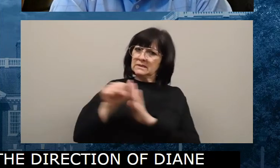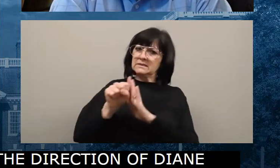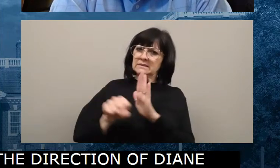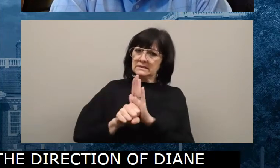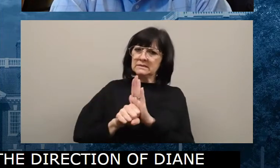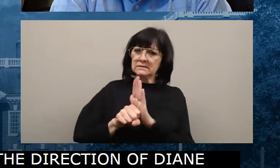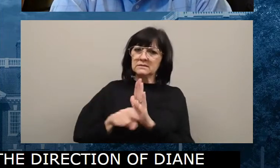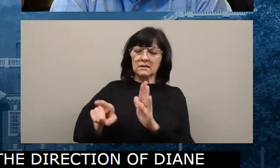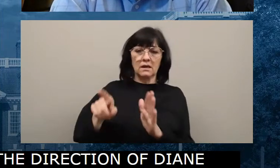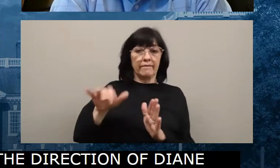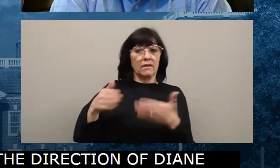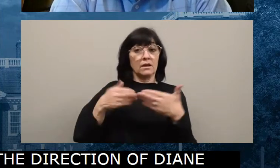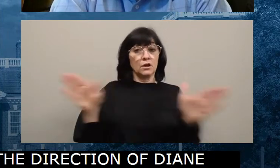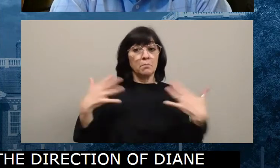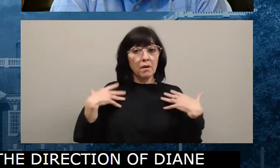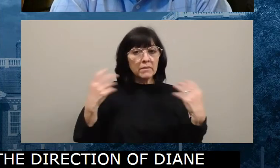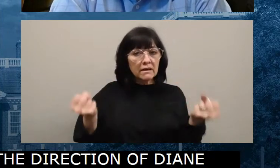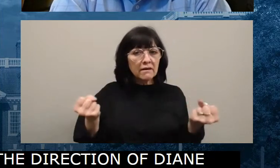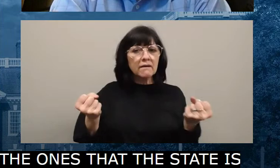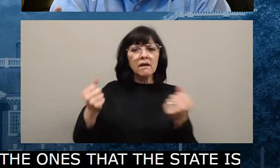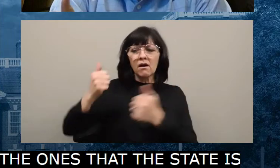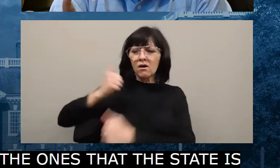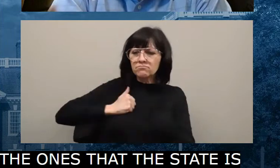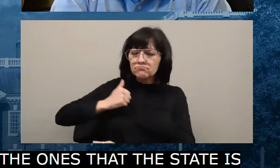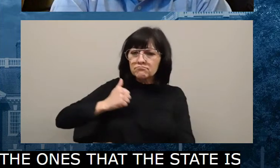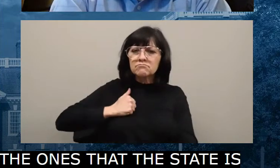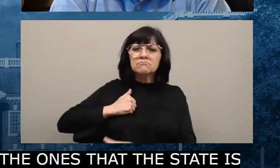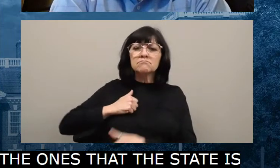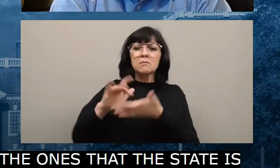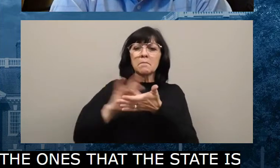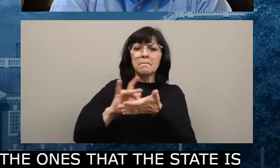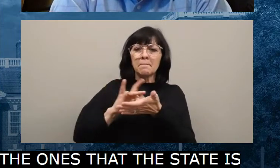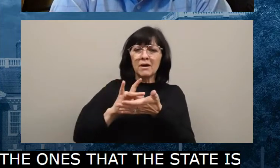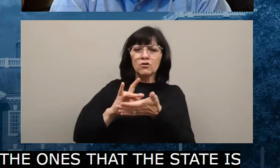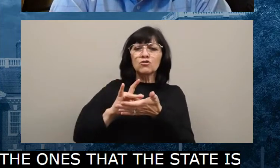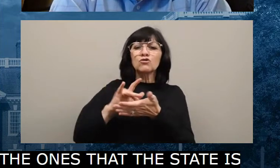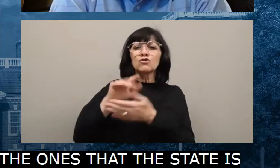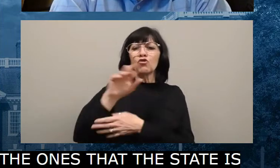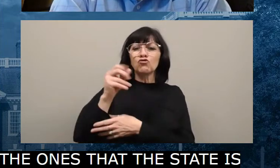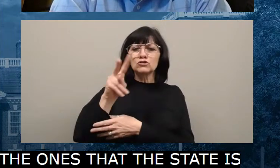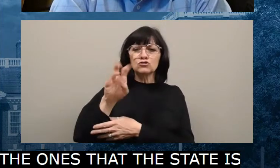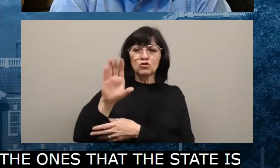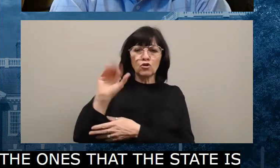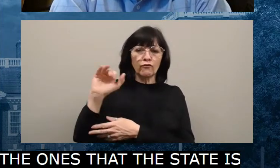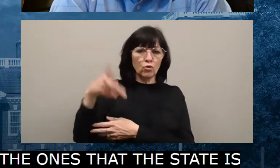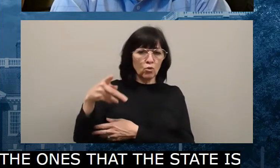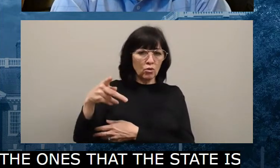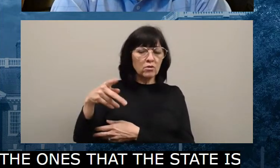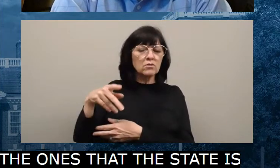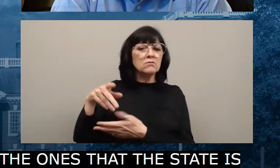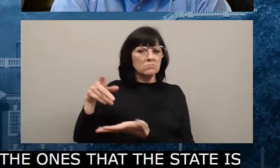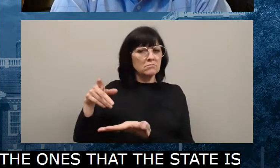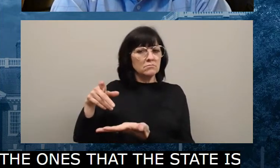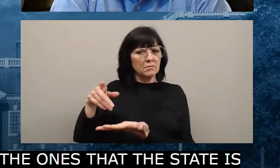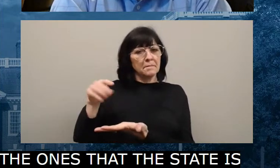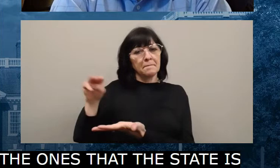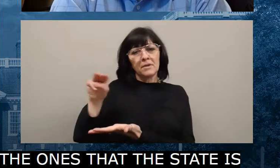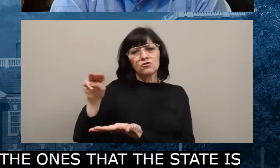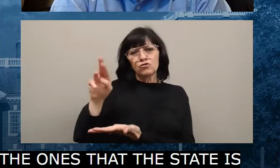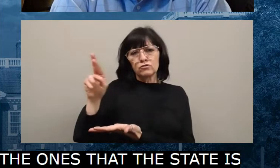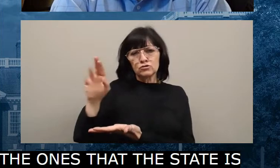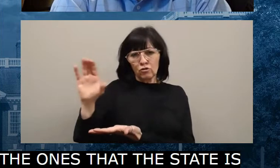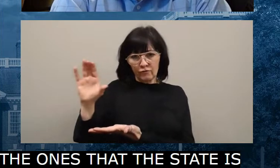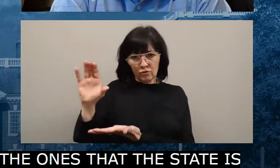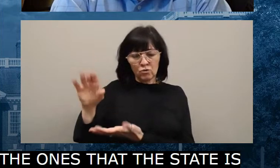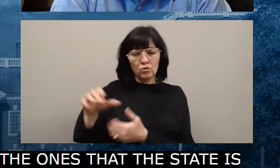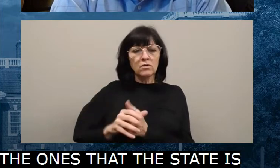was Public Health, National Guard, Medical Reserve Corps, Fire, School, or others. I mean, we know there was pharmacies. We